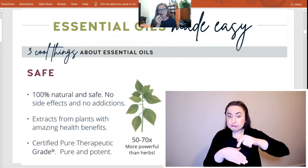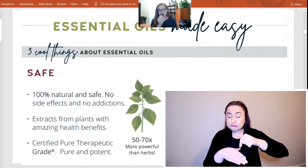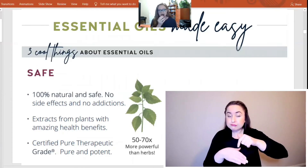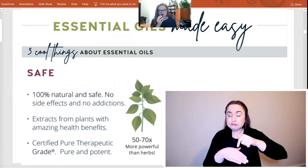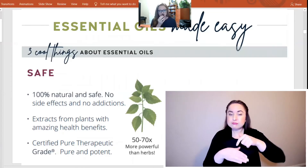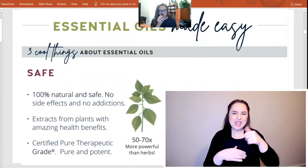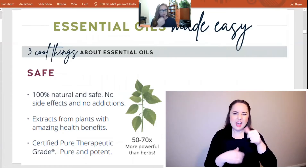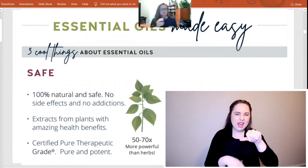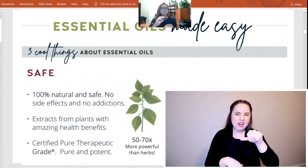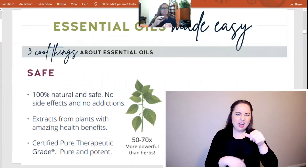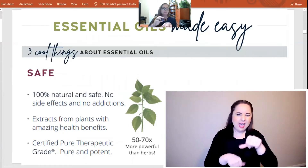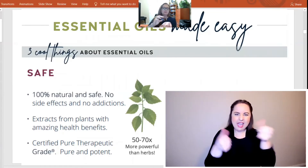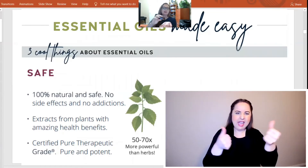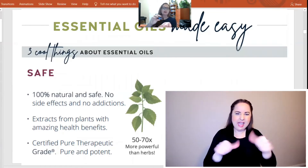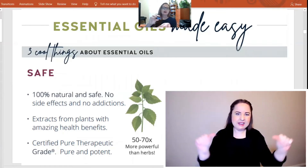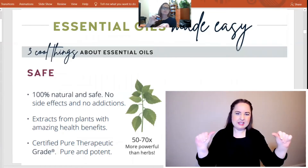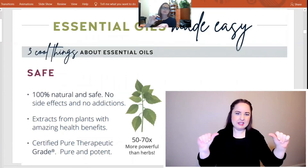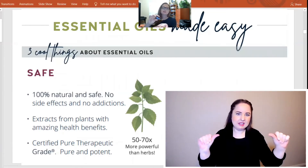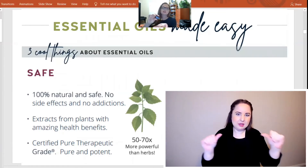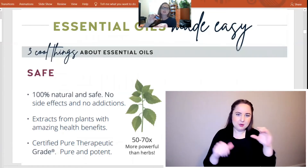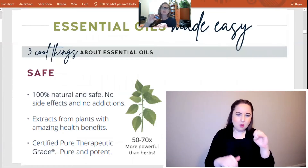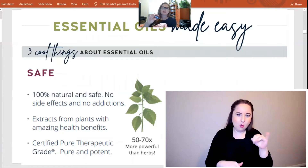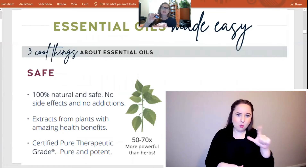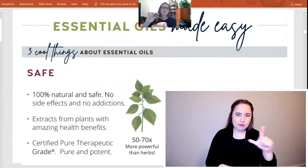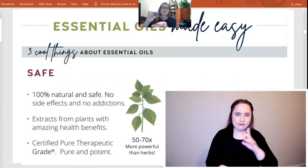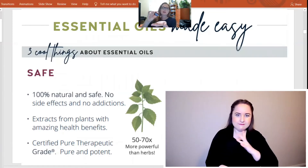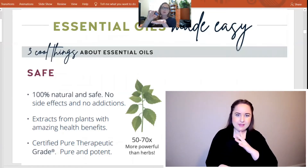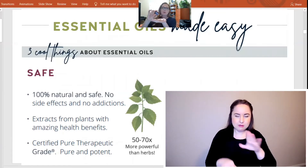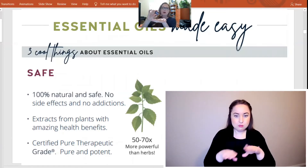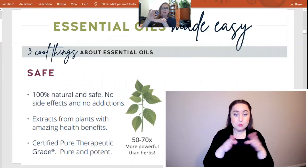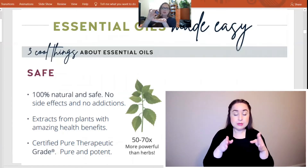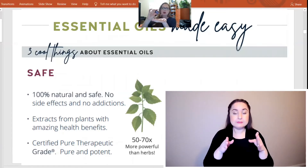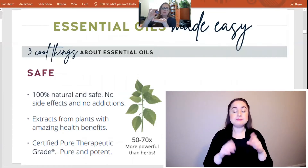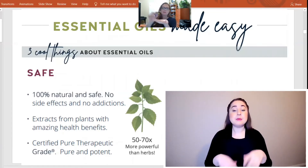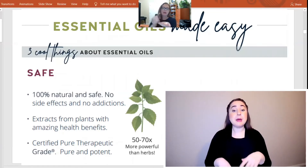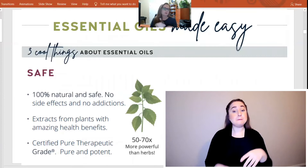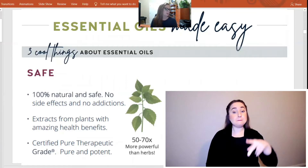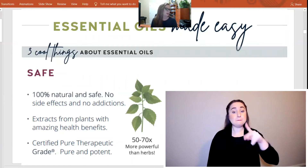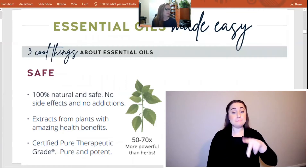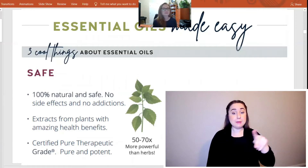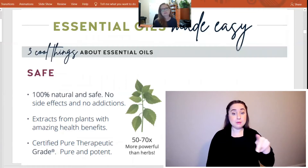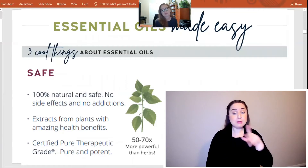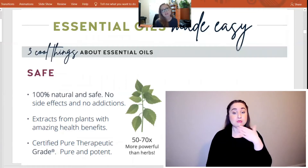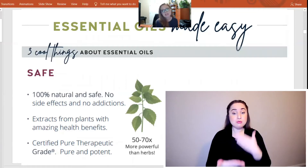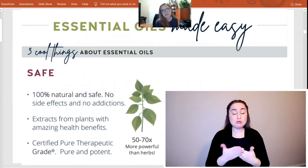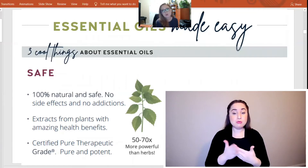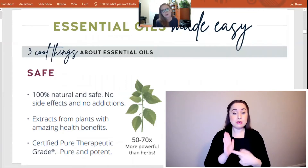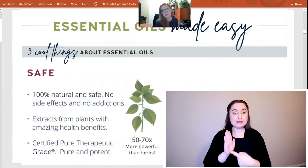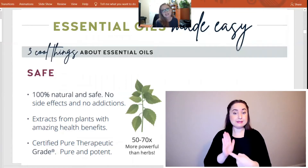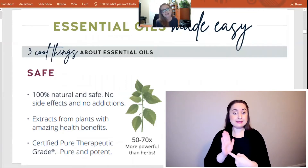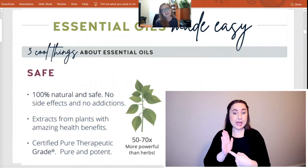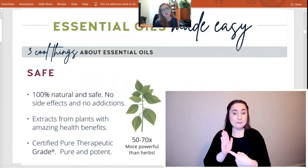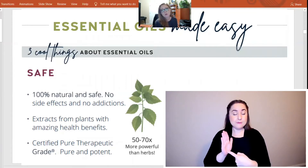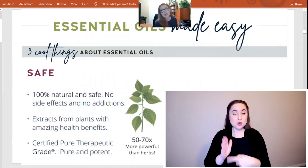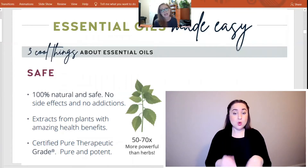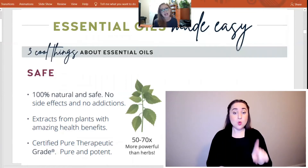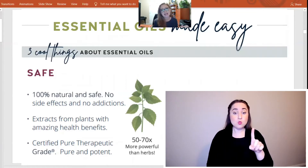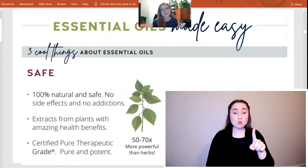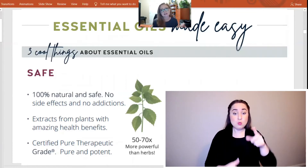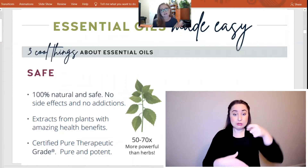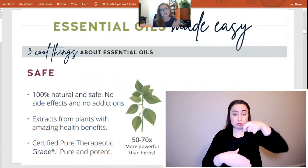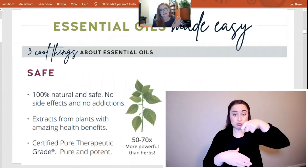But peppermint gives us a good example here. One drop of peppermint is the equivalent to